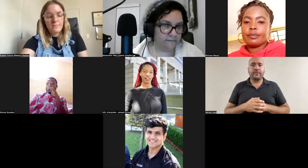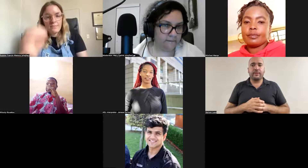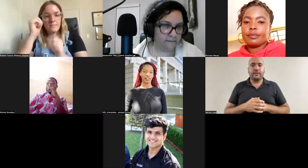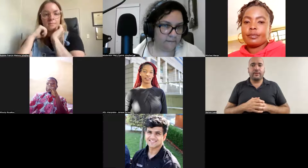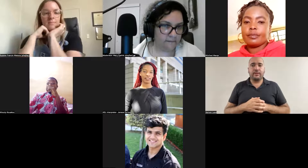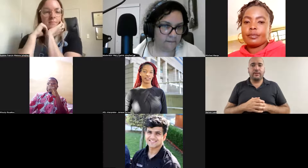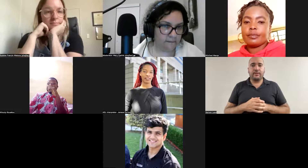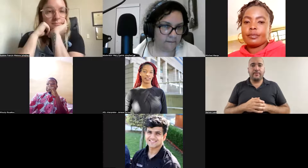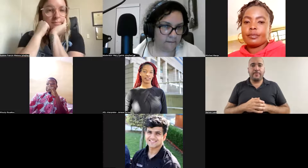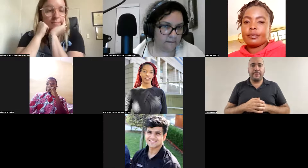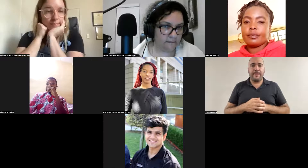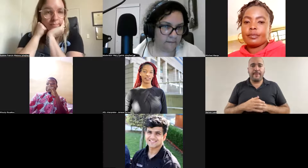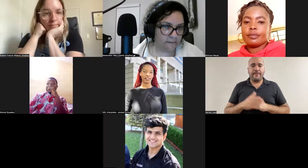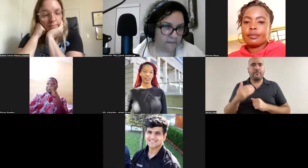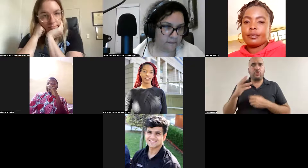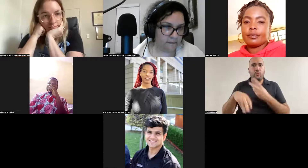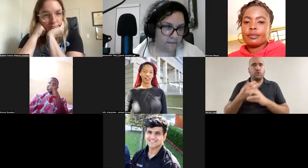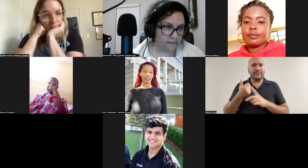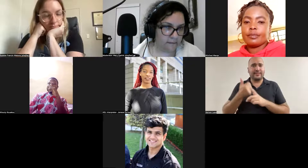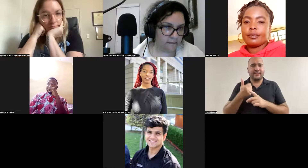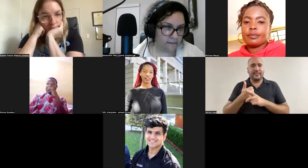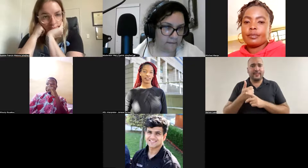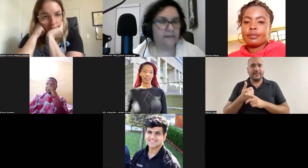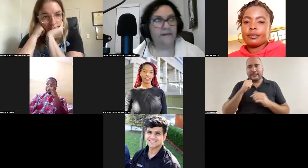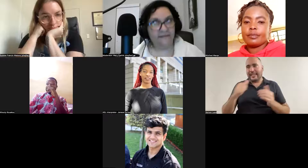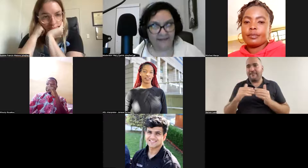the world itself is not fair.